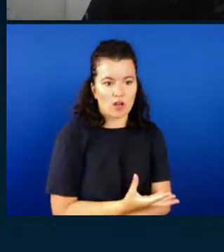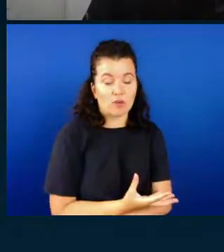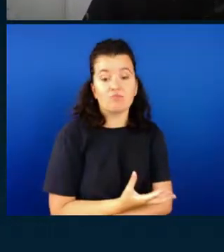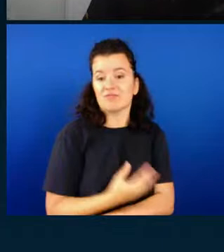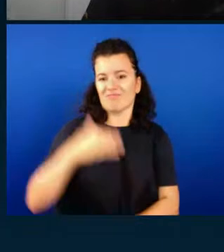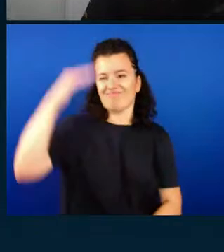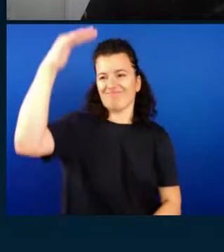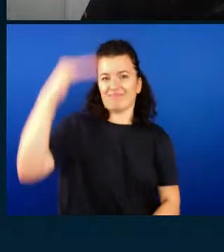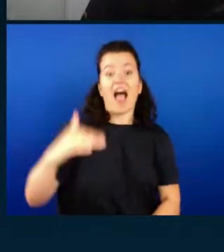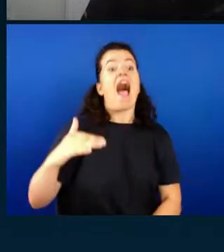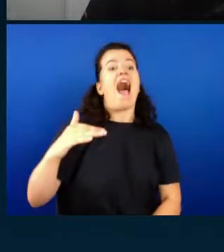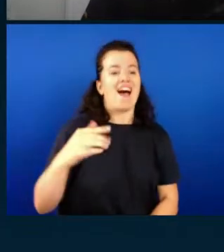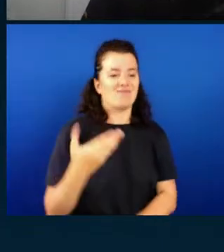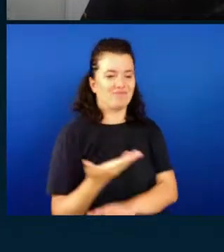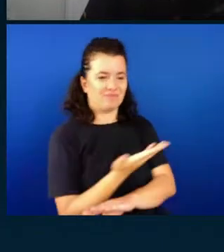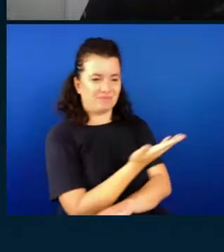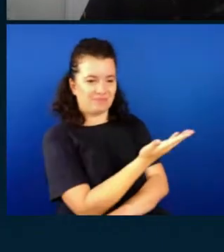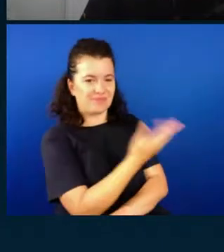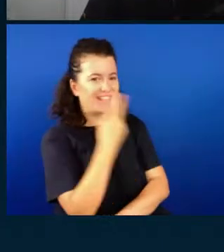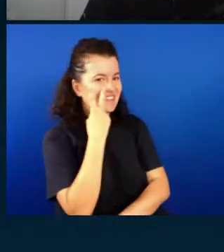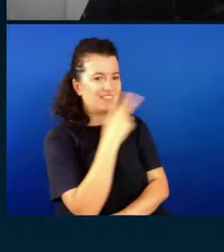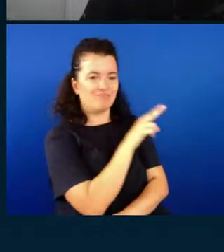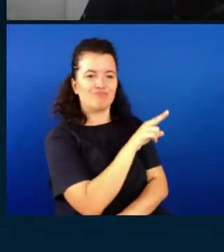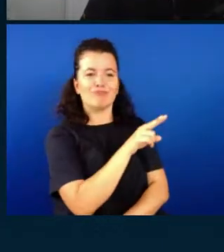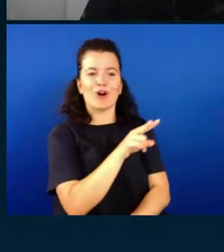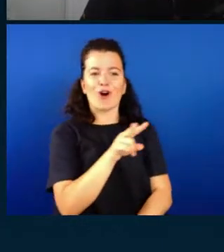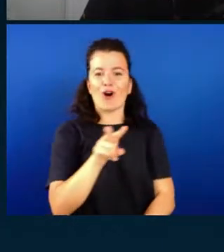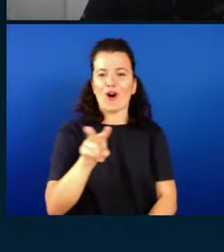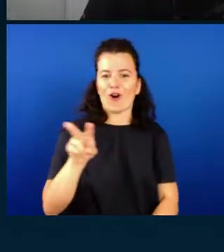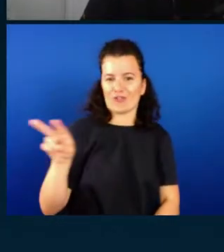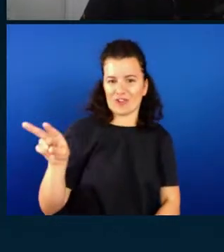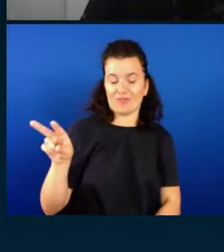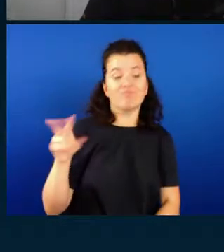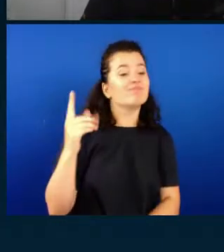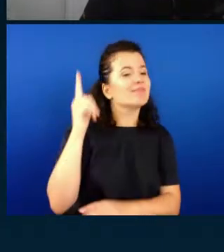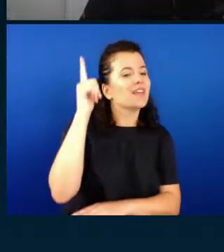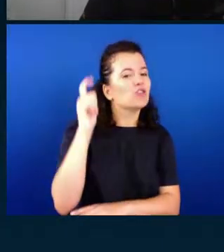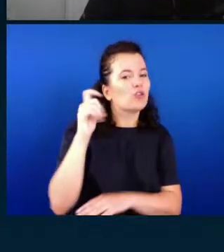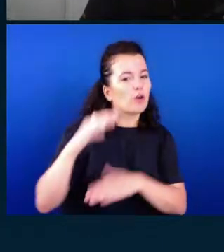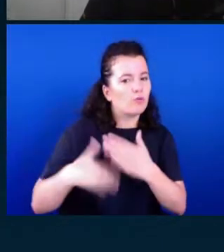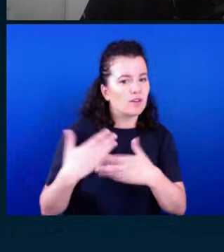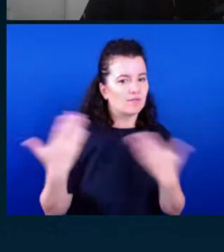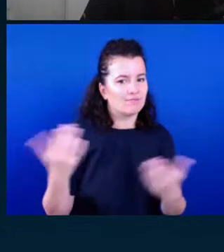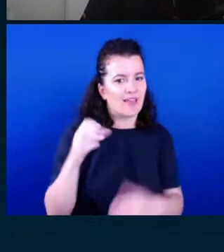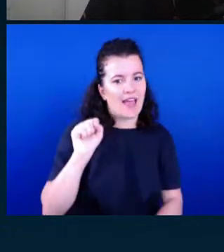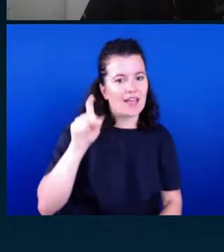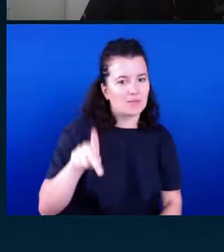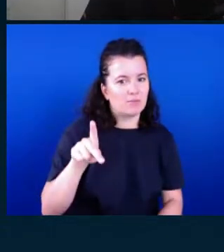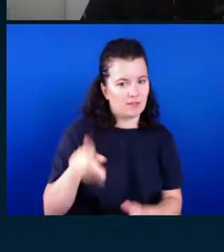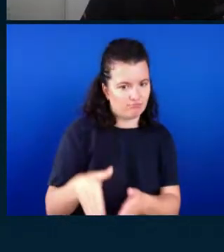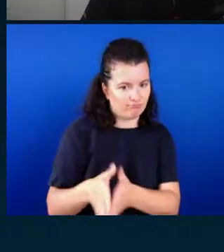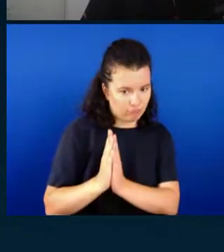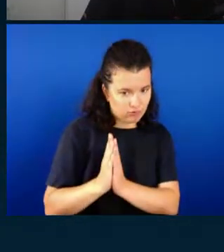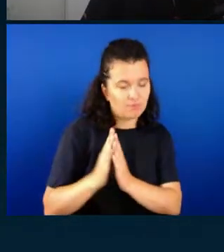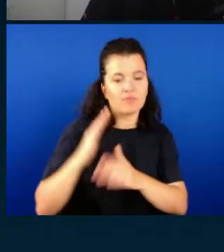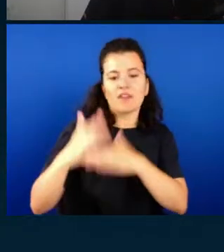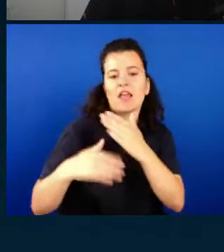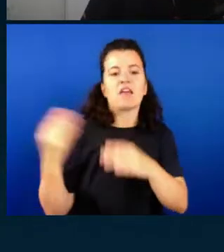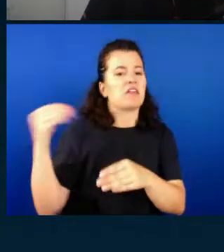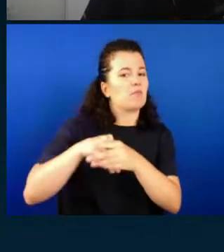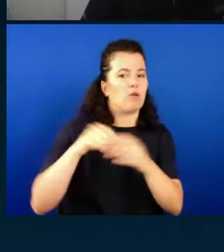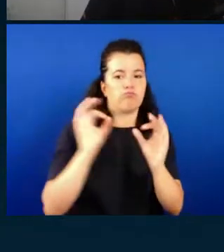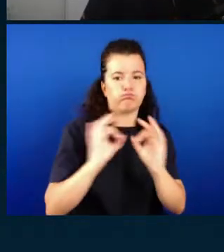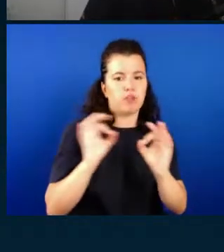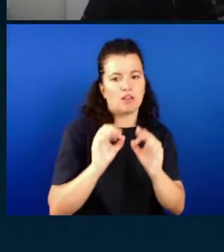Yeah. Here you can see the trigger is an HTTP request. There's no other input in there. Then the function does its